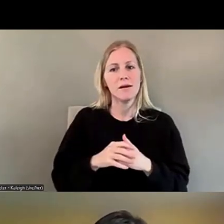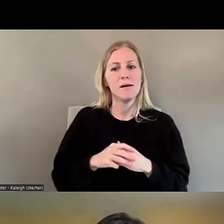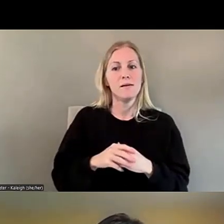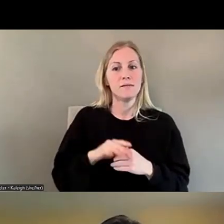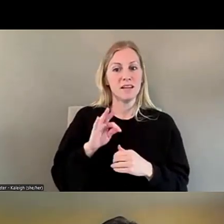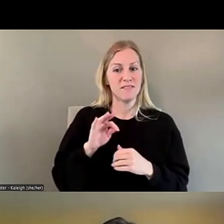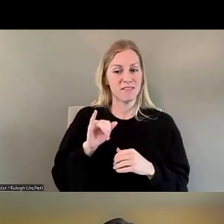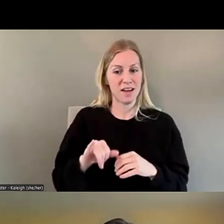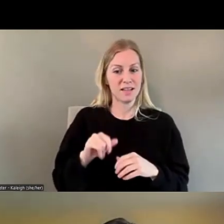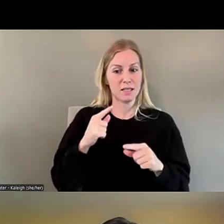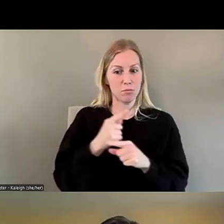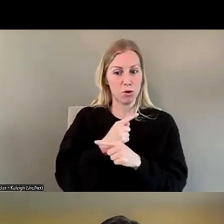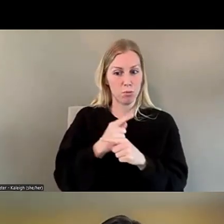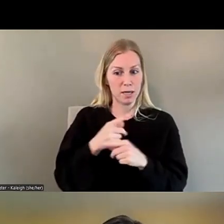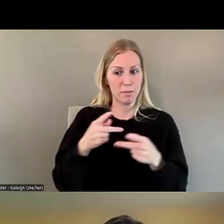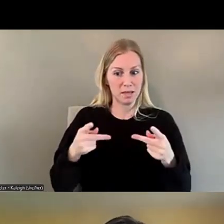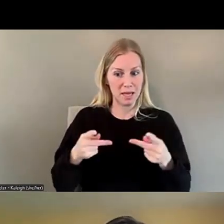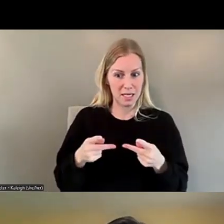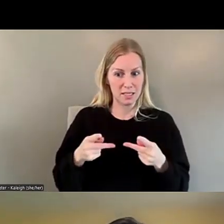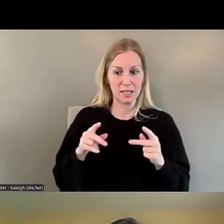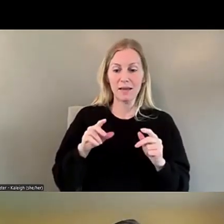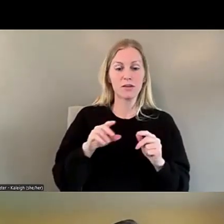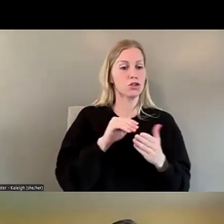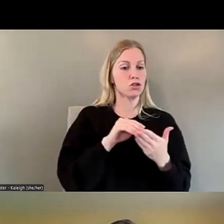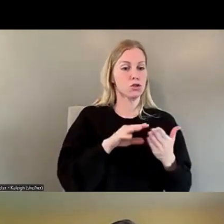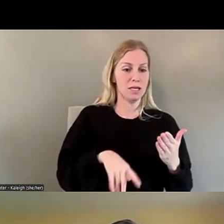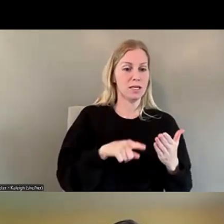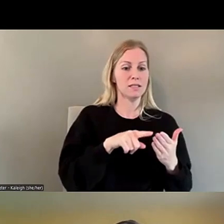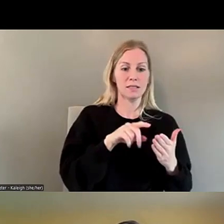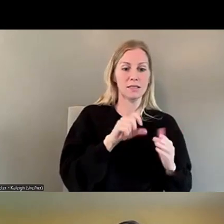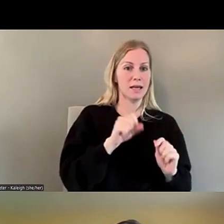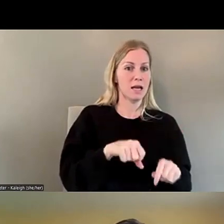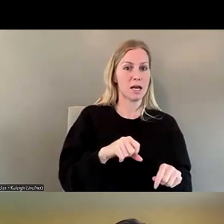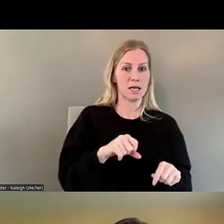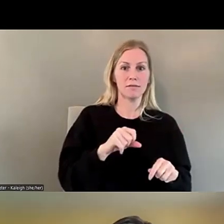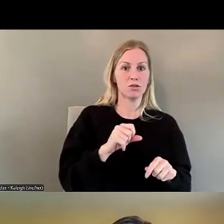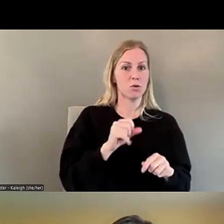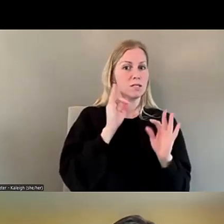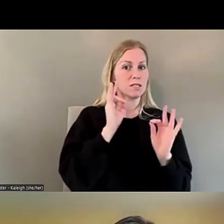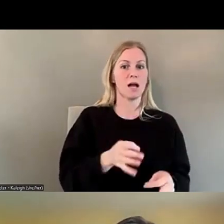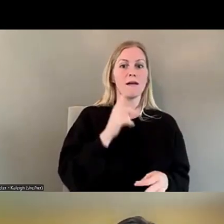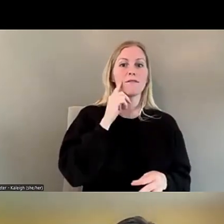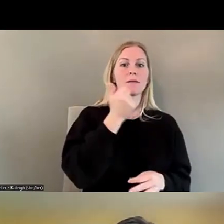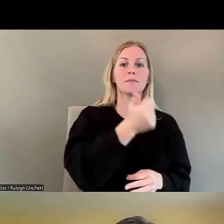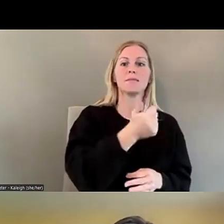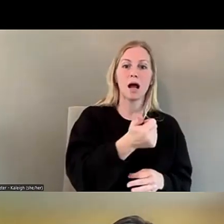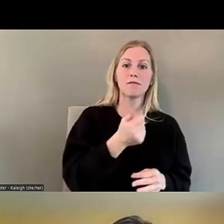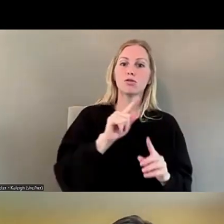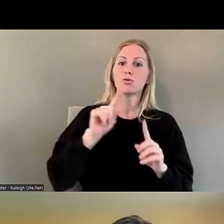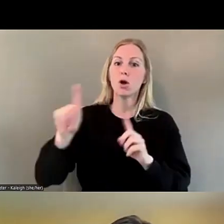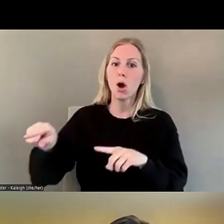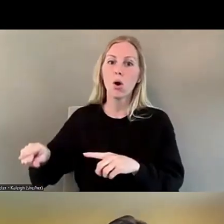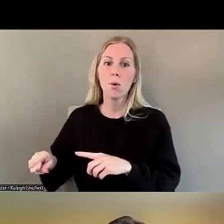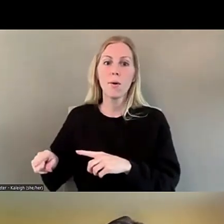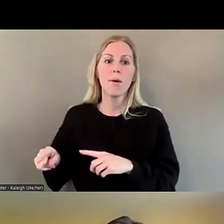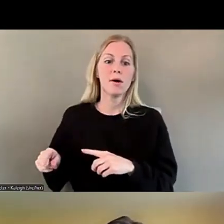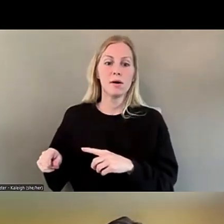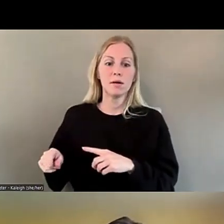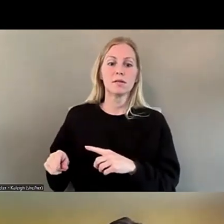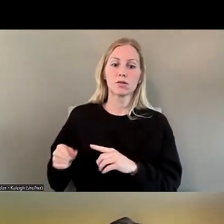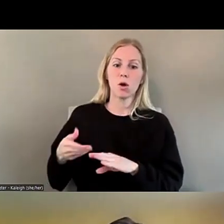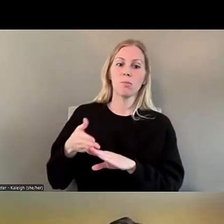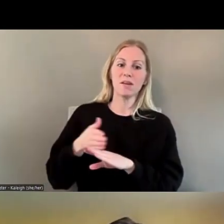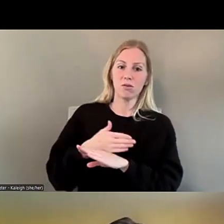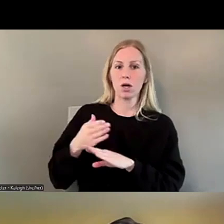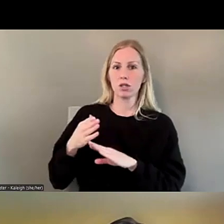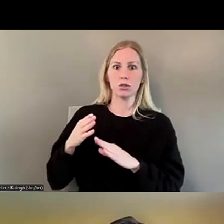appropriate place and the student can self-select to go there, prior to any behavior occurring, I would say that's fine.